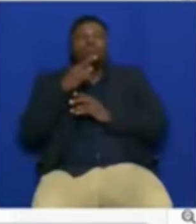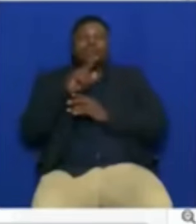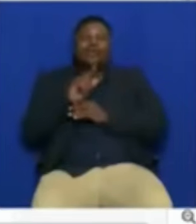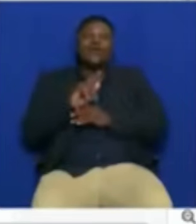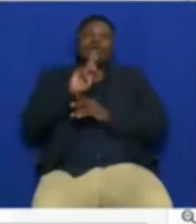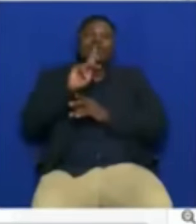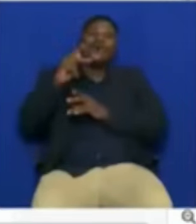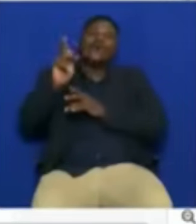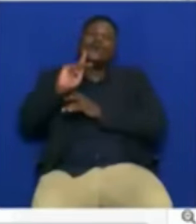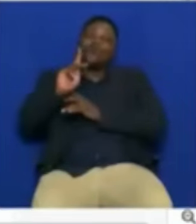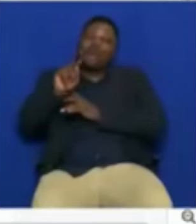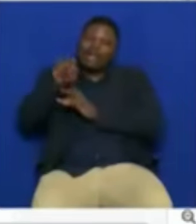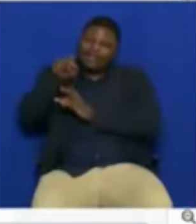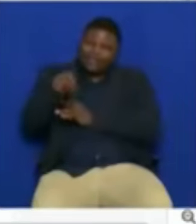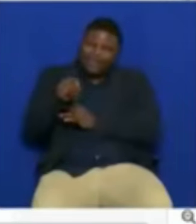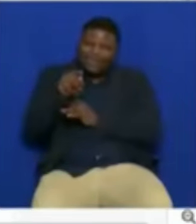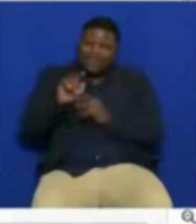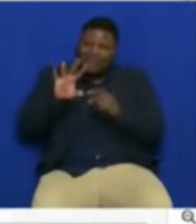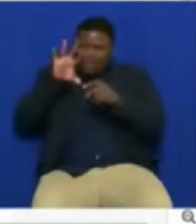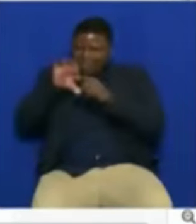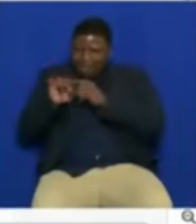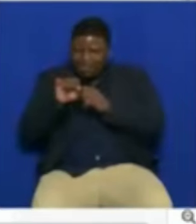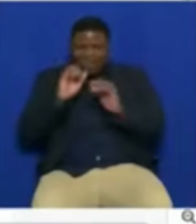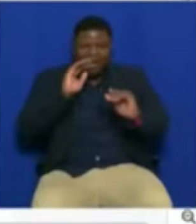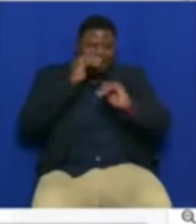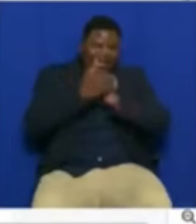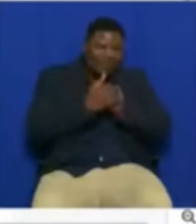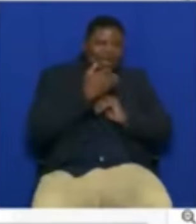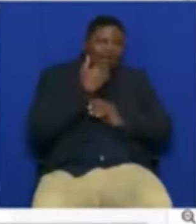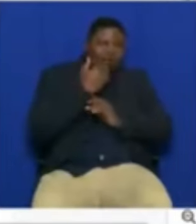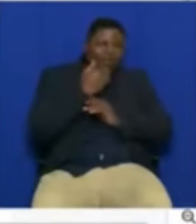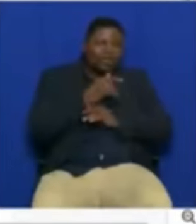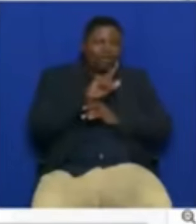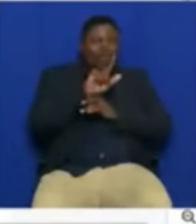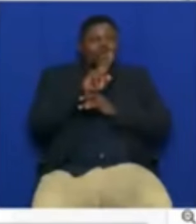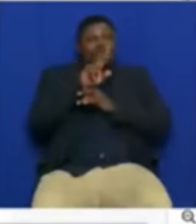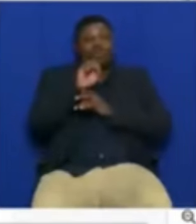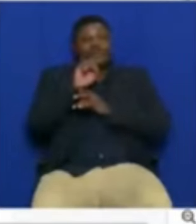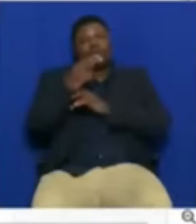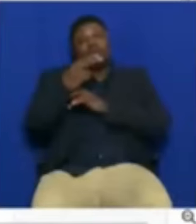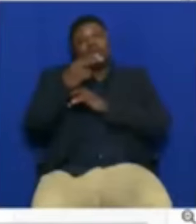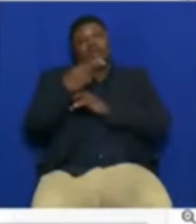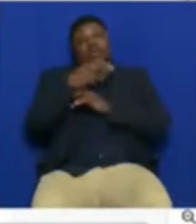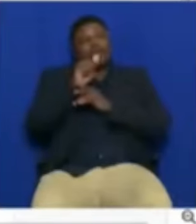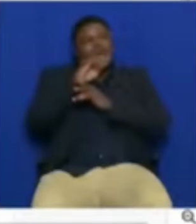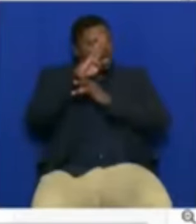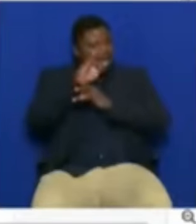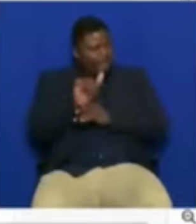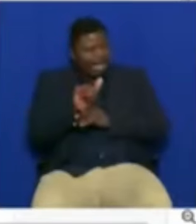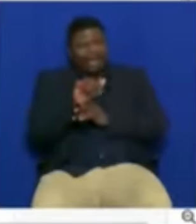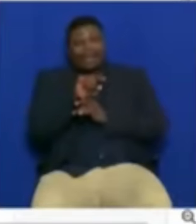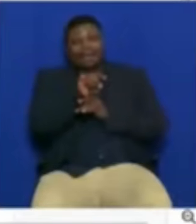or however it is. So for me, that is the starting point.